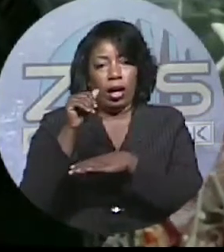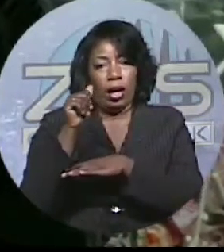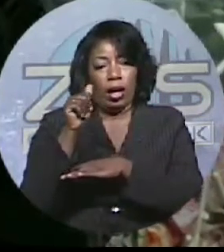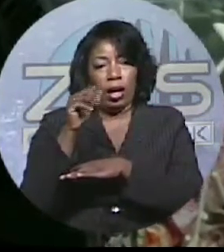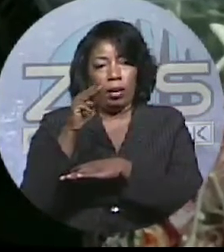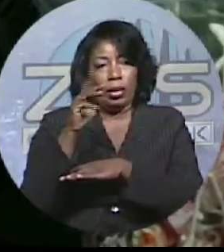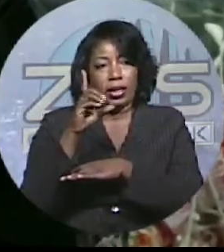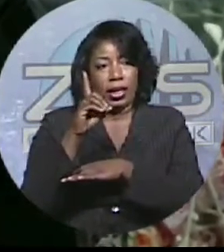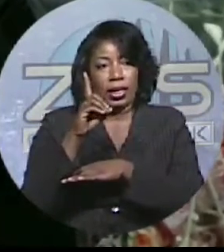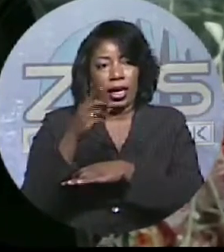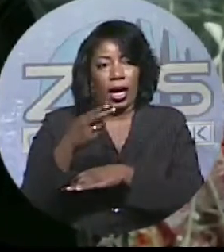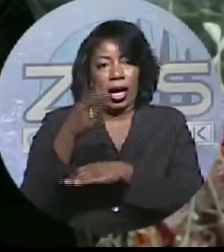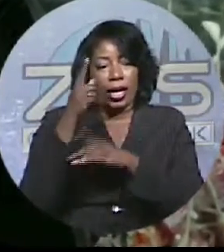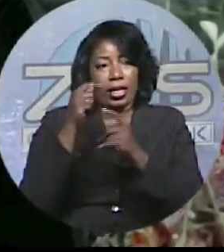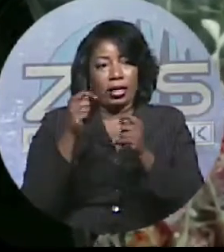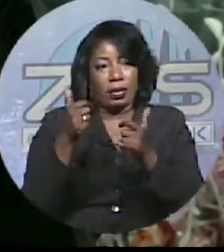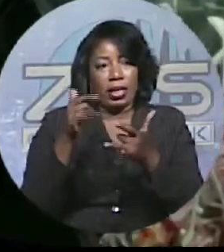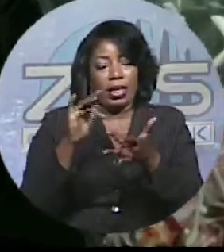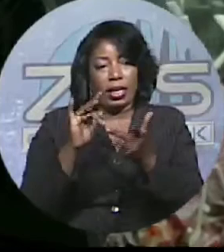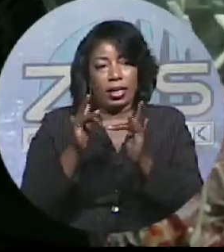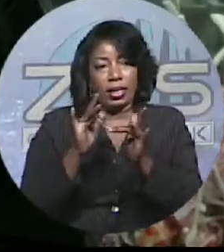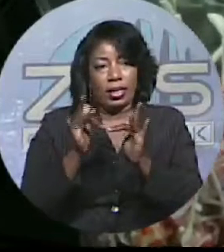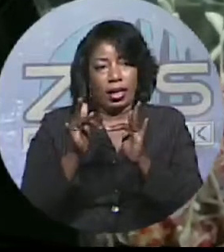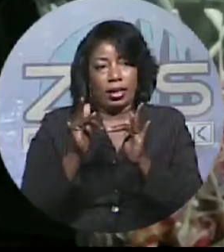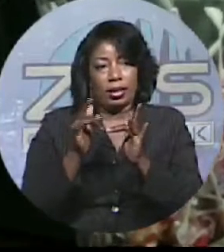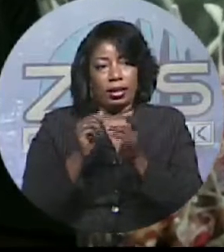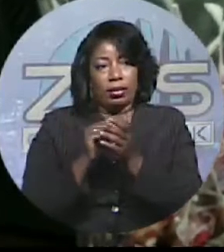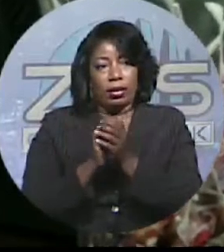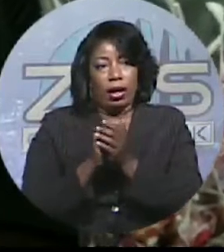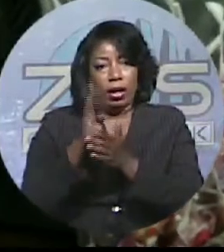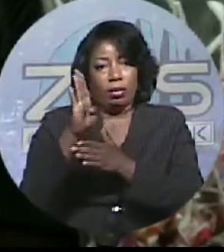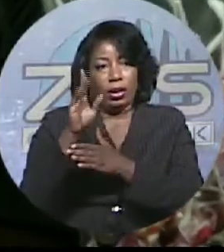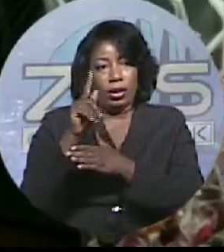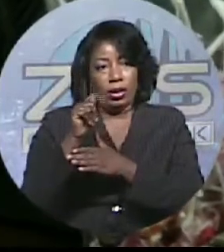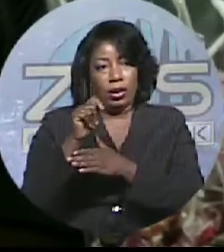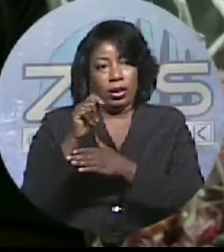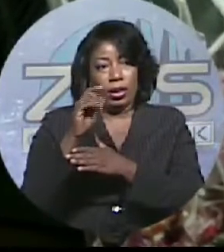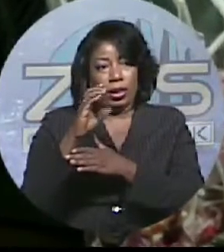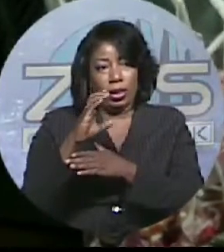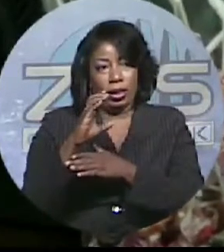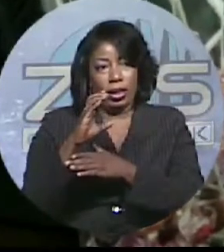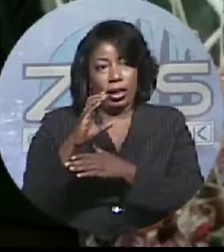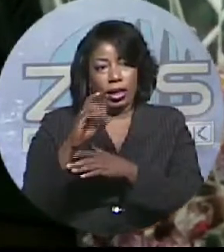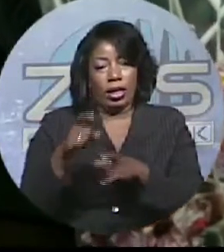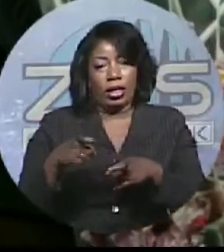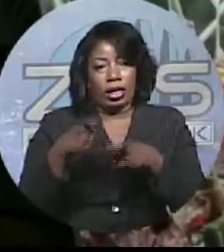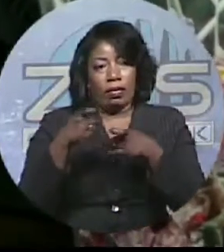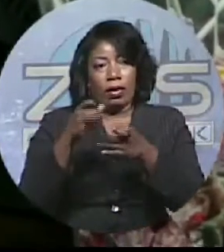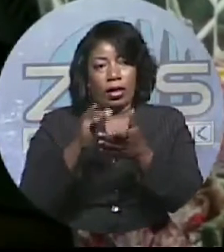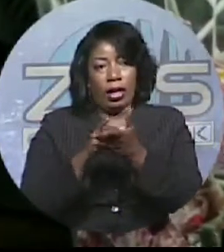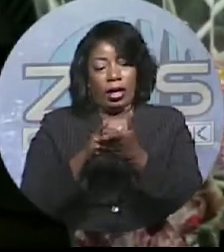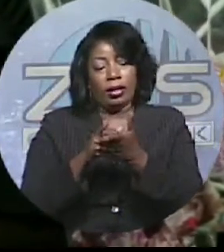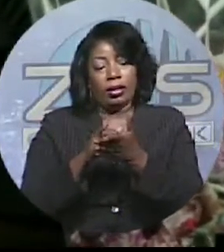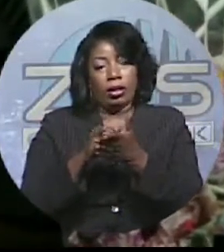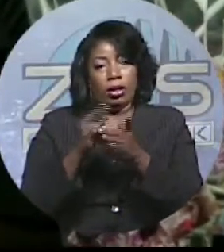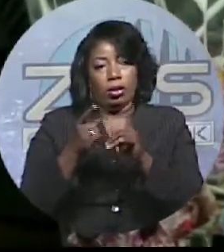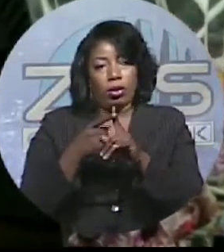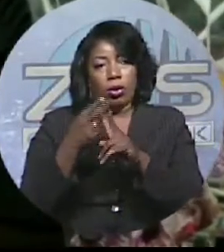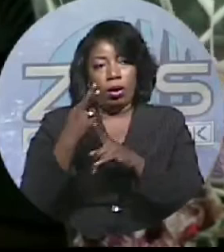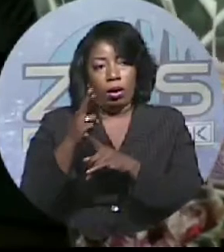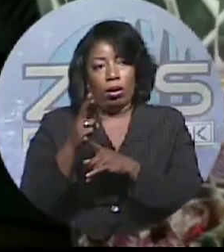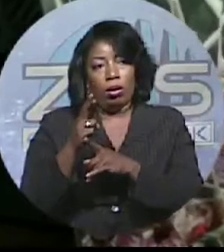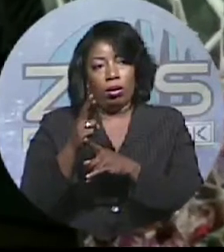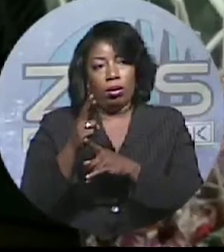it requires a high-speed internet, and BTC has supplied that for me, and that's